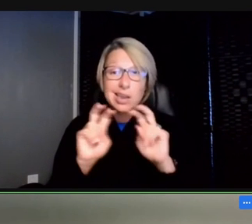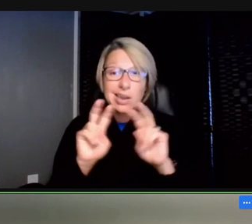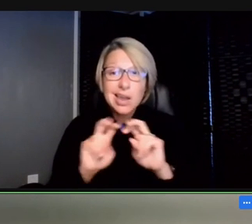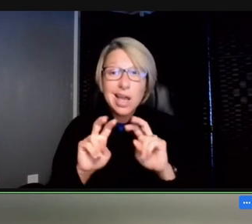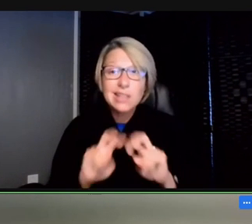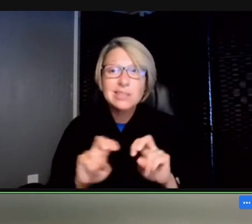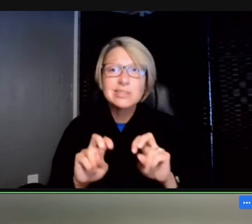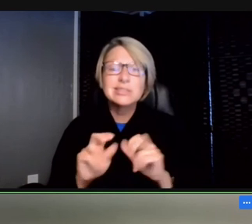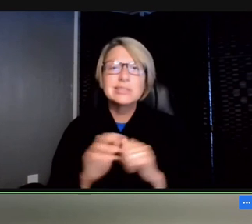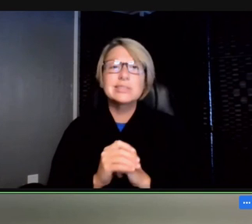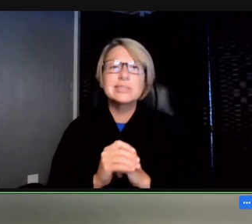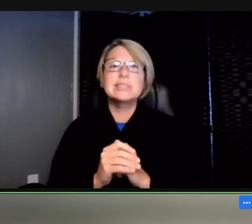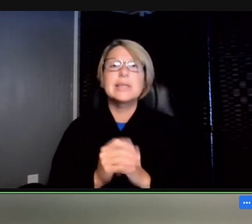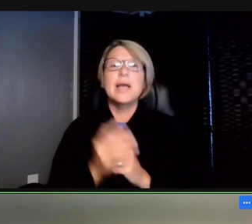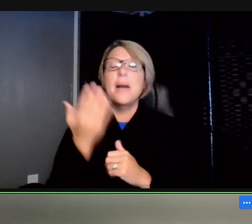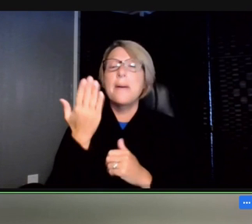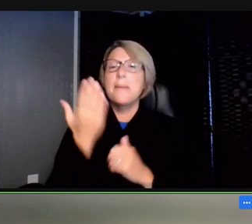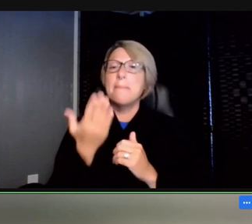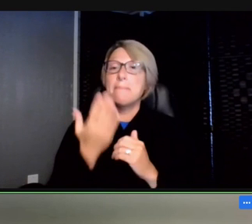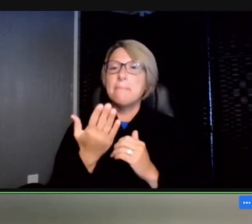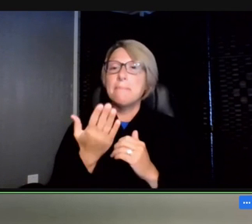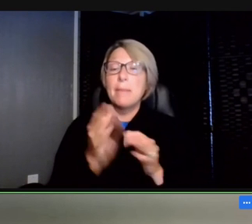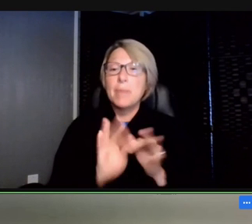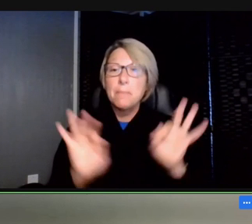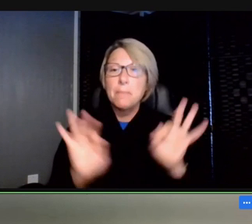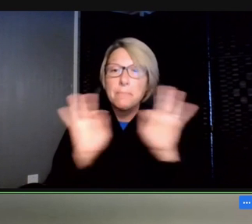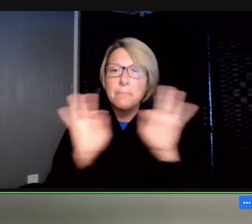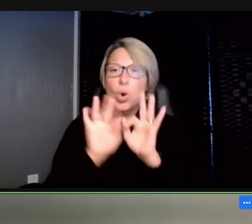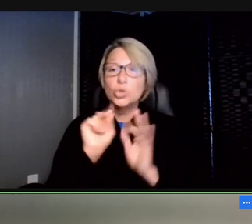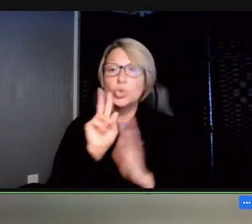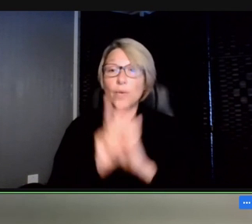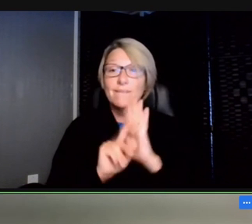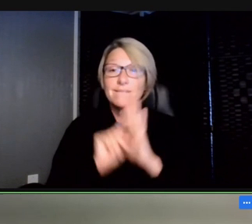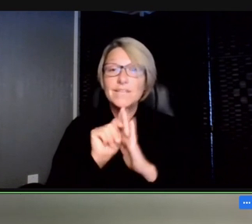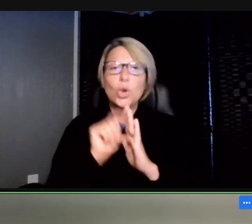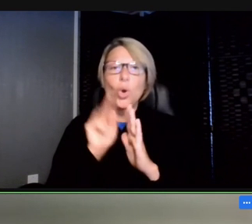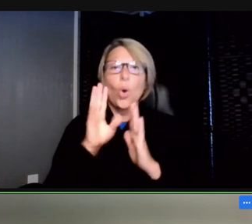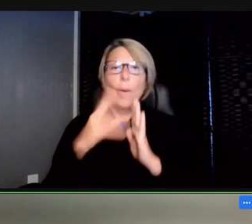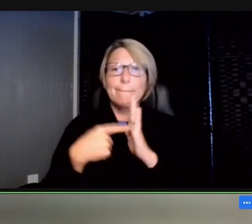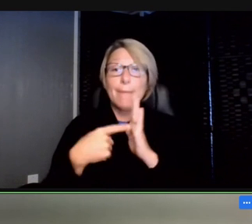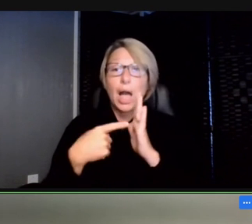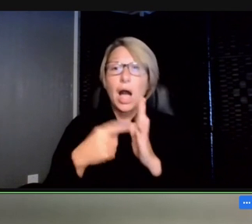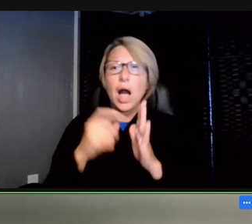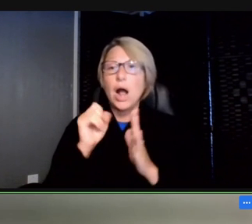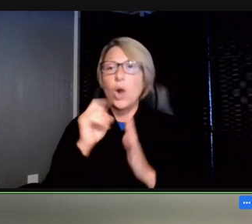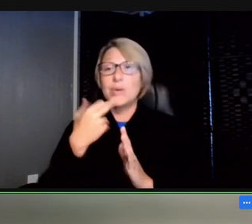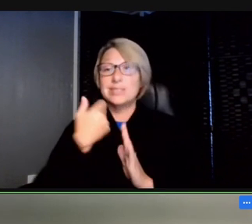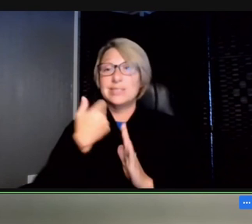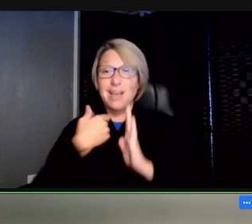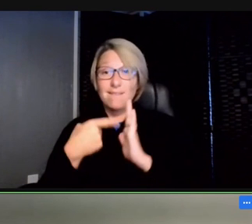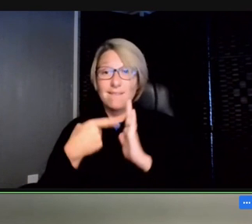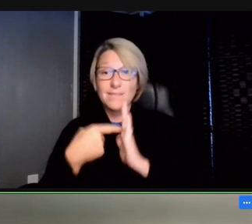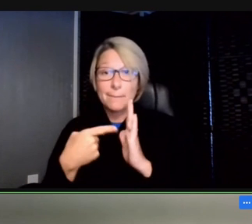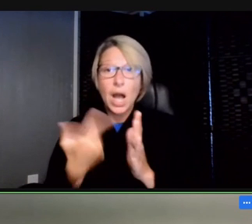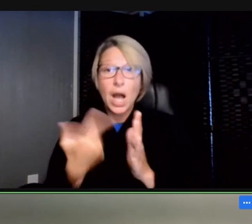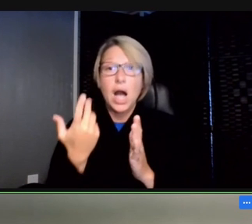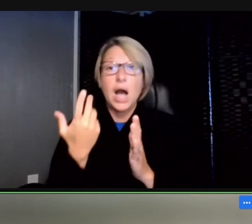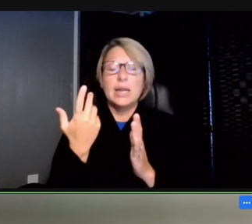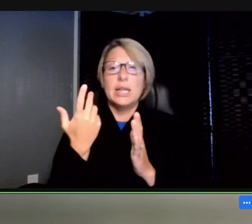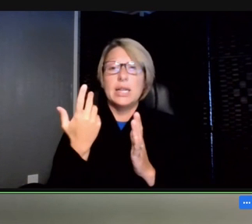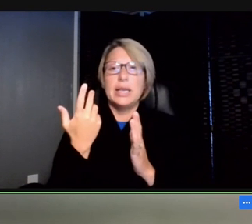call video monitoring or video self-modeling, like catching your child in the act of what you're expecting them